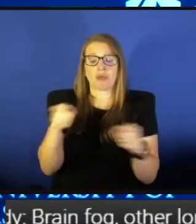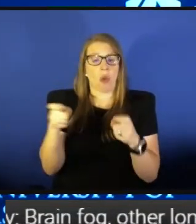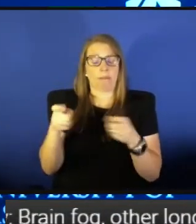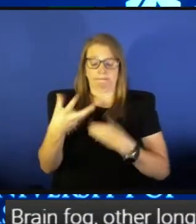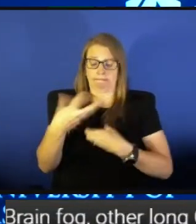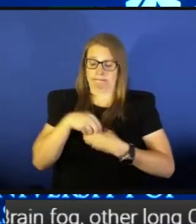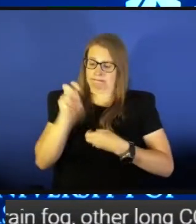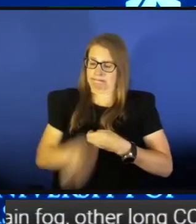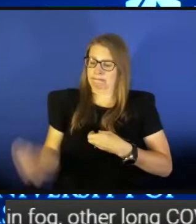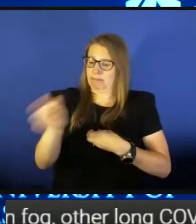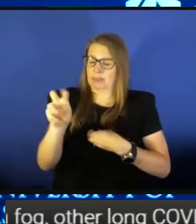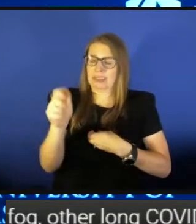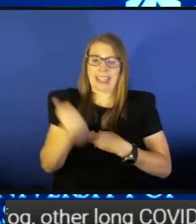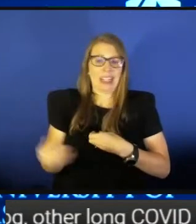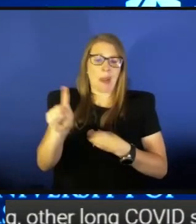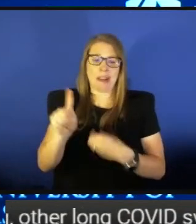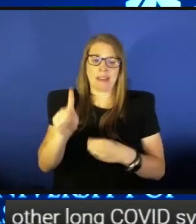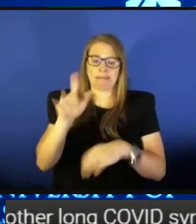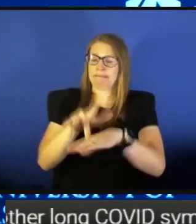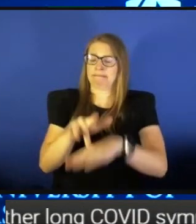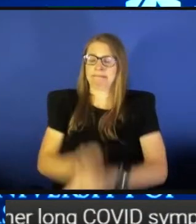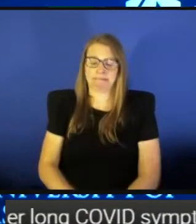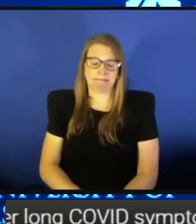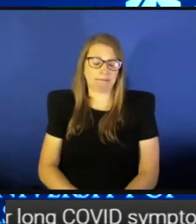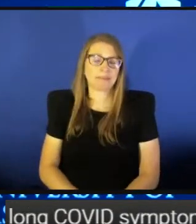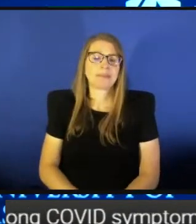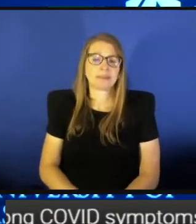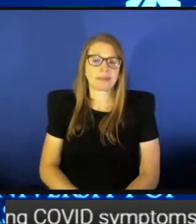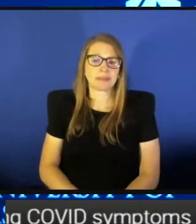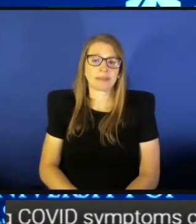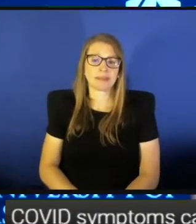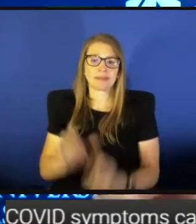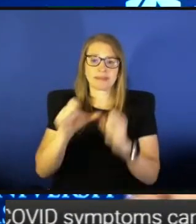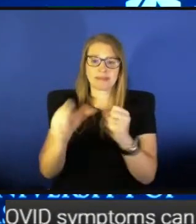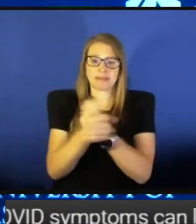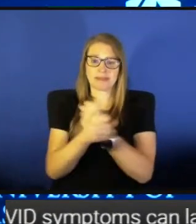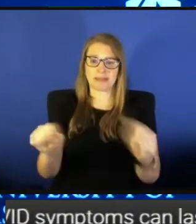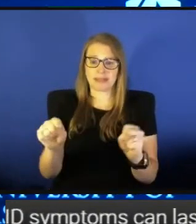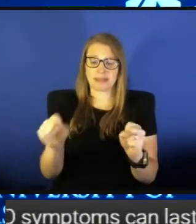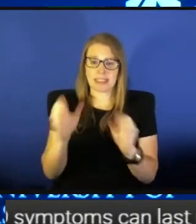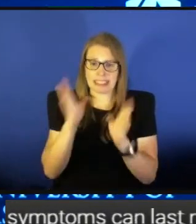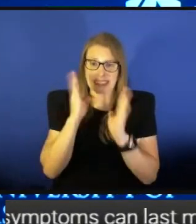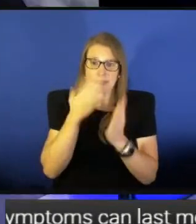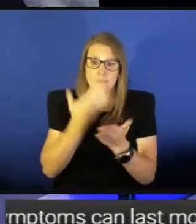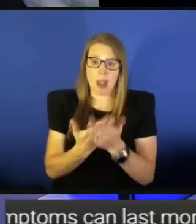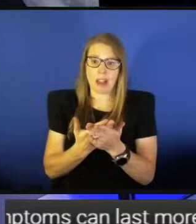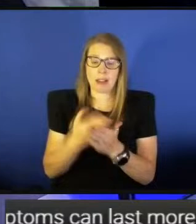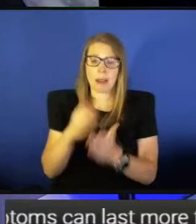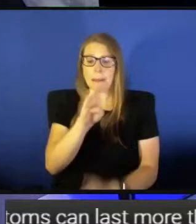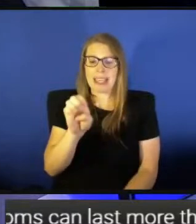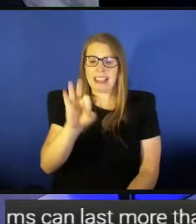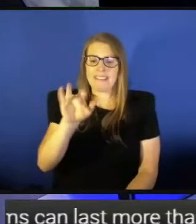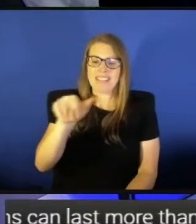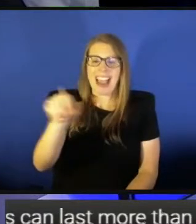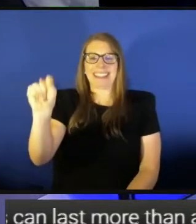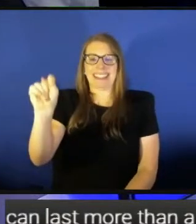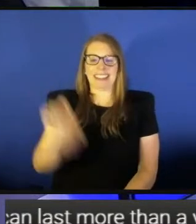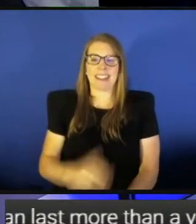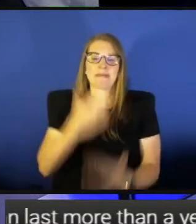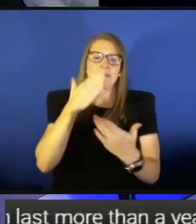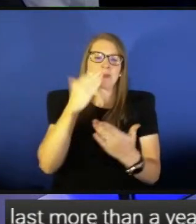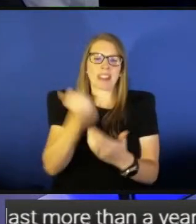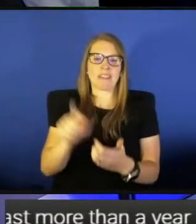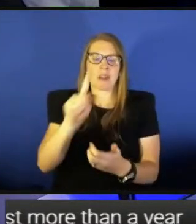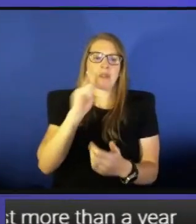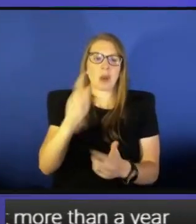you. They still keep you safe wherever you go. Stay safe. Listen well. Be fast. Thank you so much, everyone, for being with us today. Don't